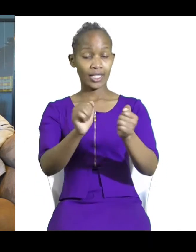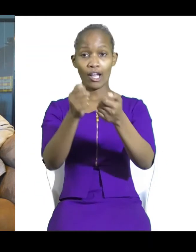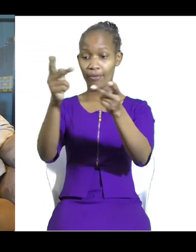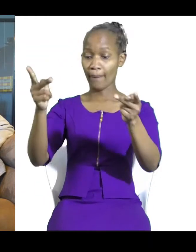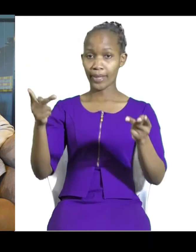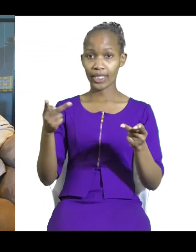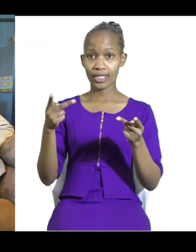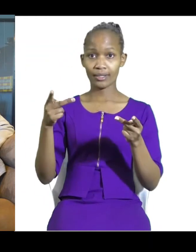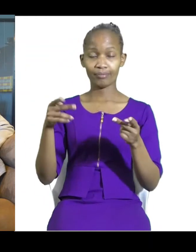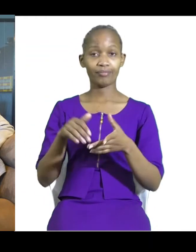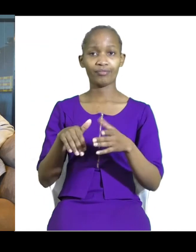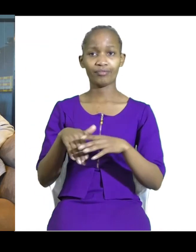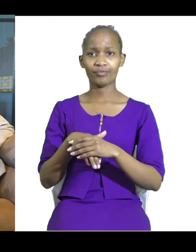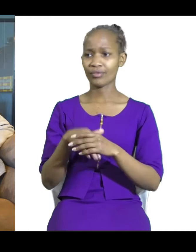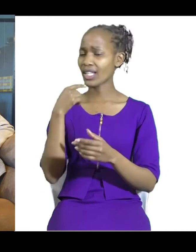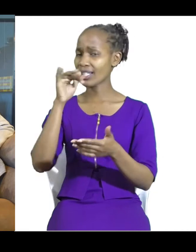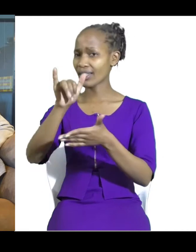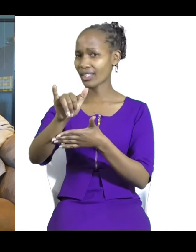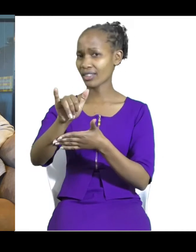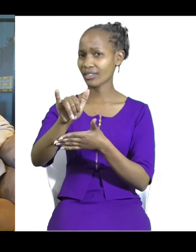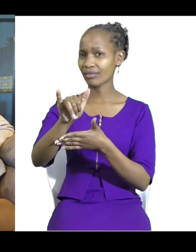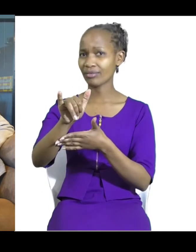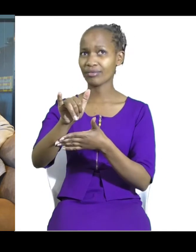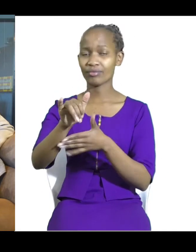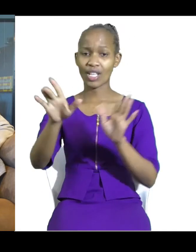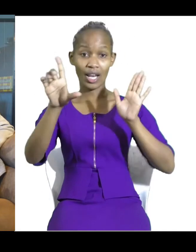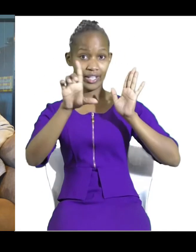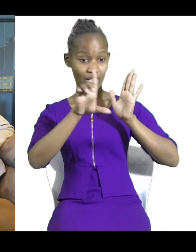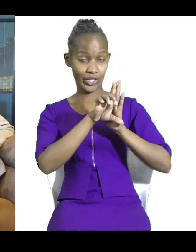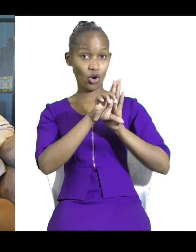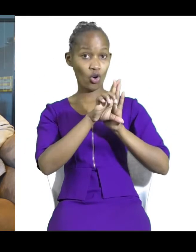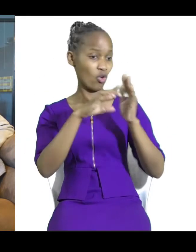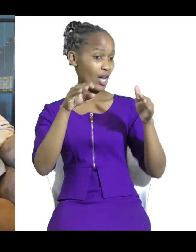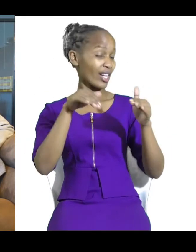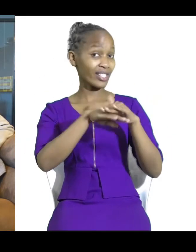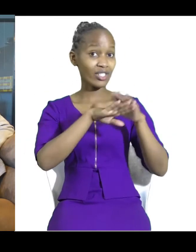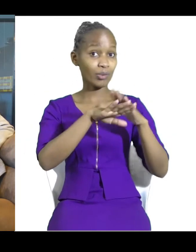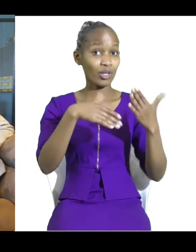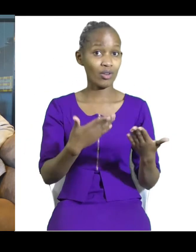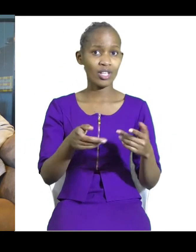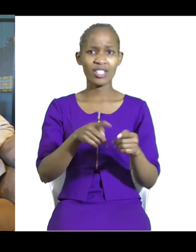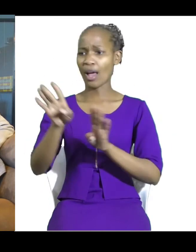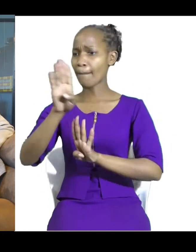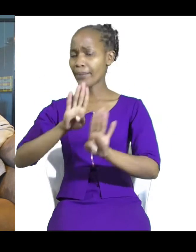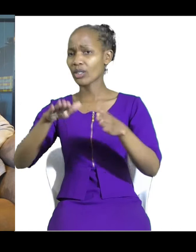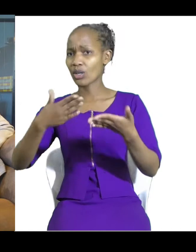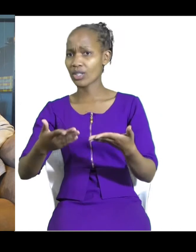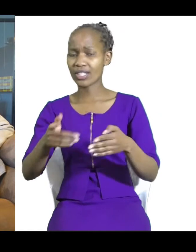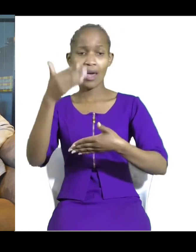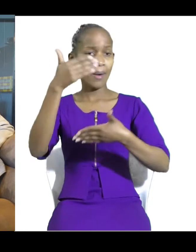safe spaces in a certain context. I would say the legal safe spaces, attitudinal safe